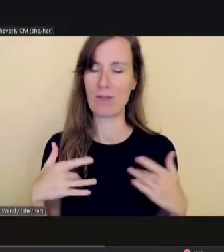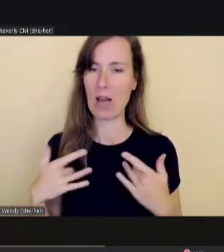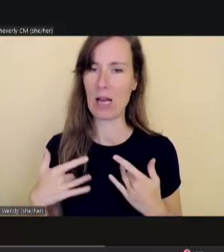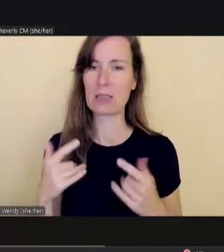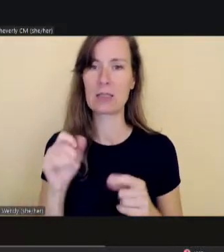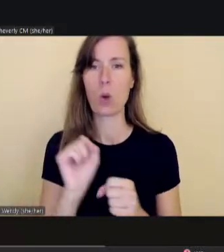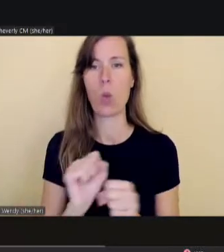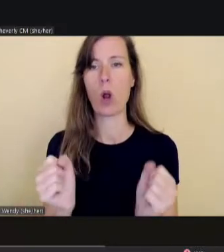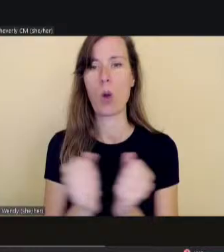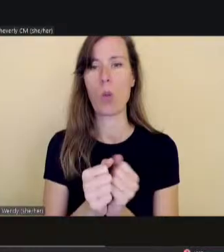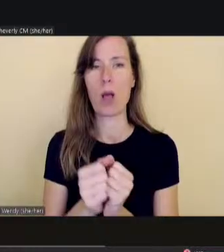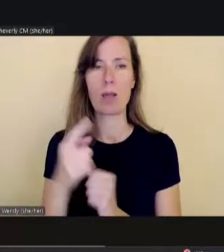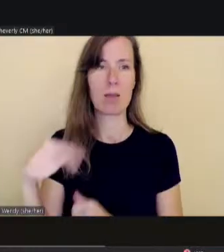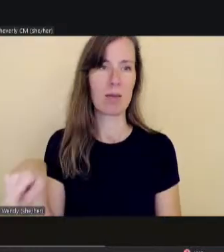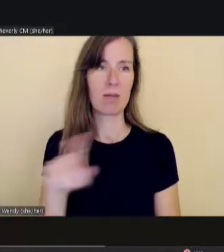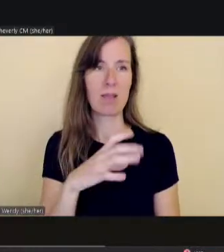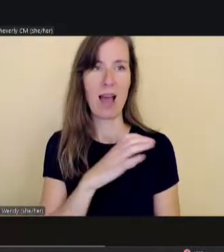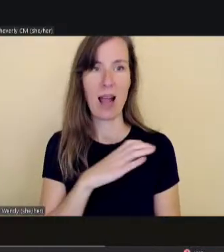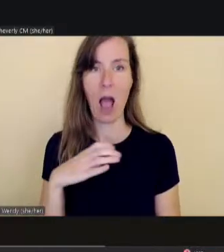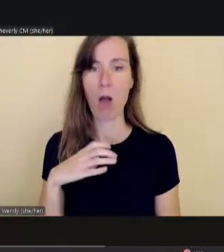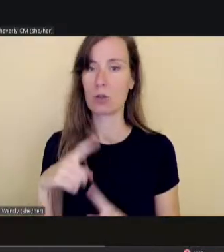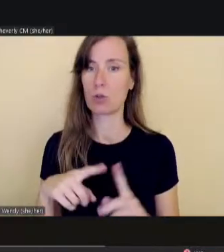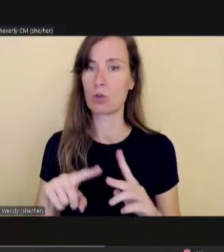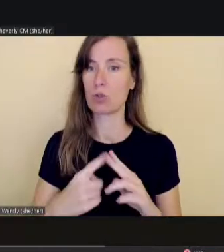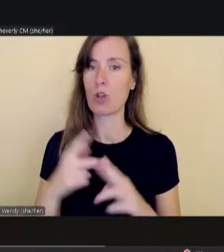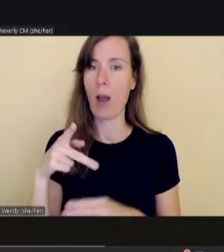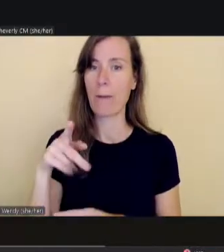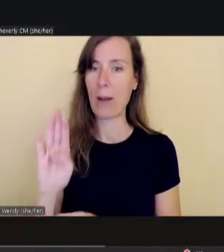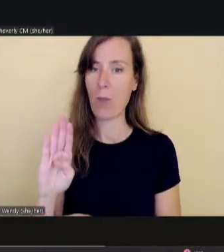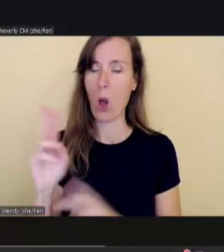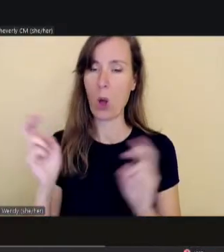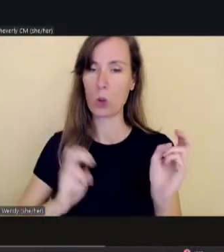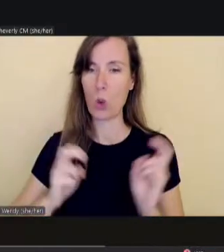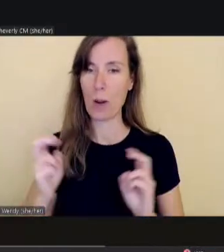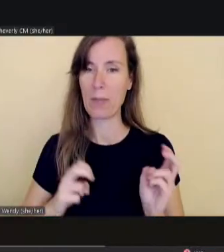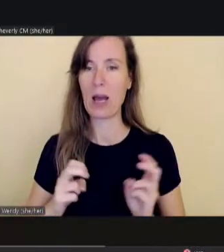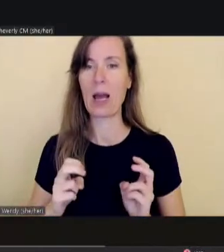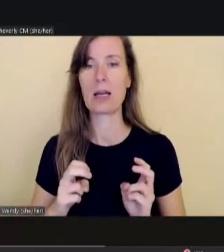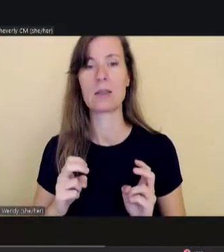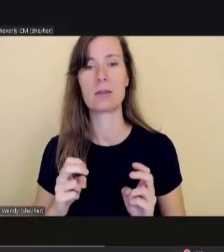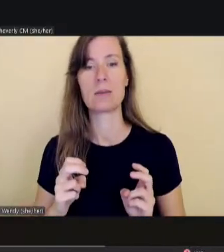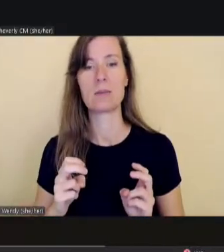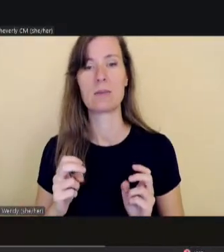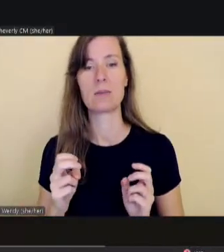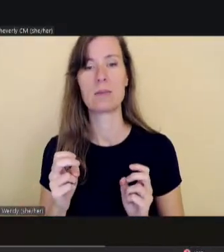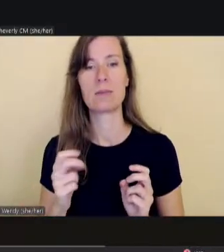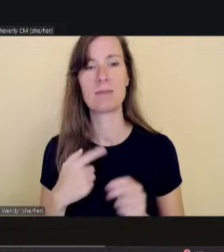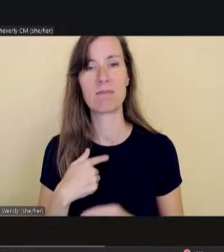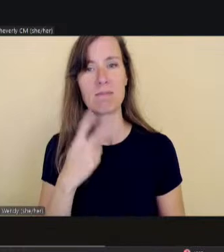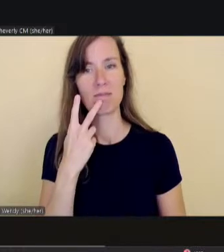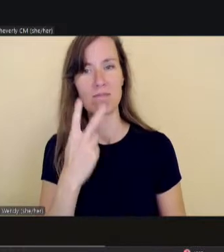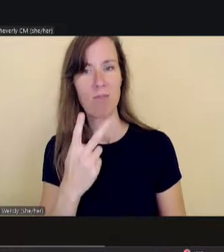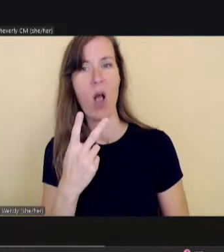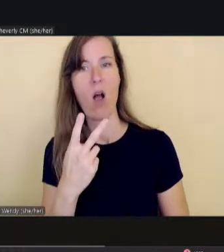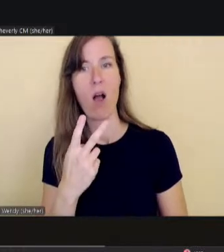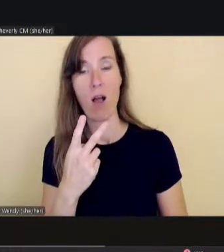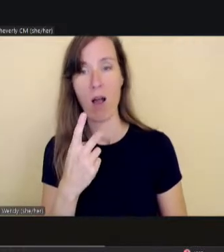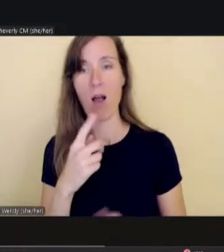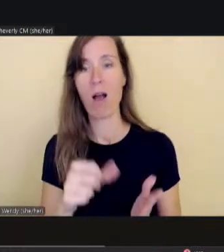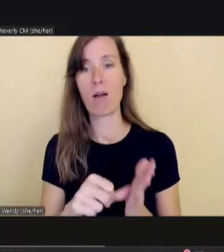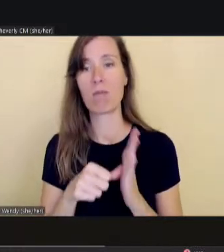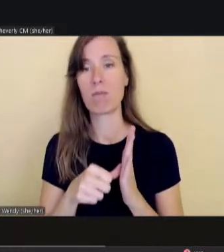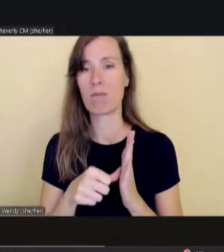of the council to start the pickleball tournament. I witnessed firsthand the level of impact that